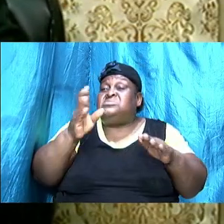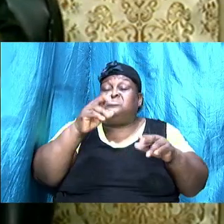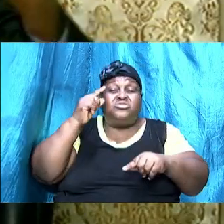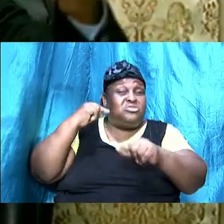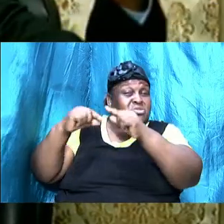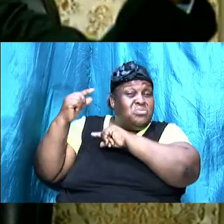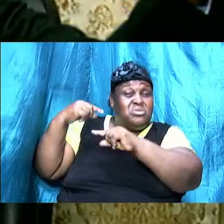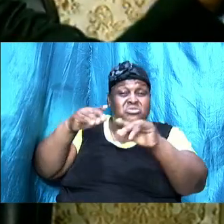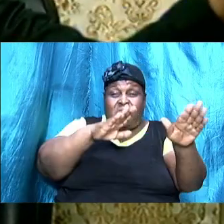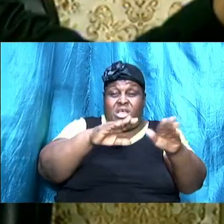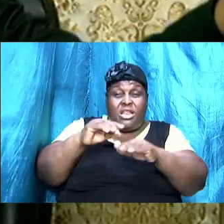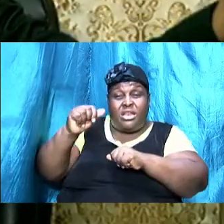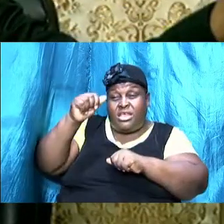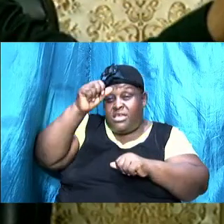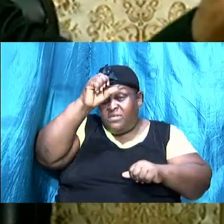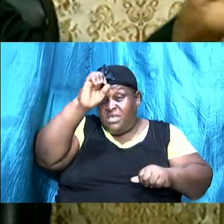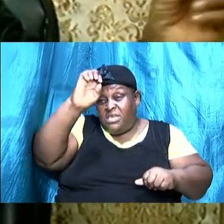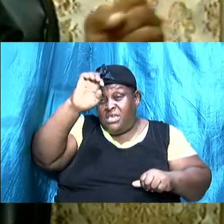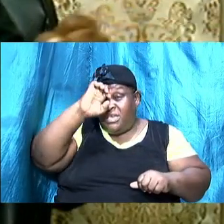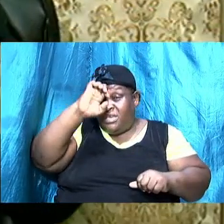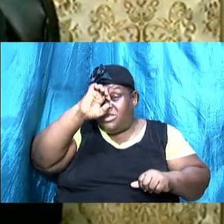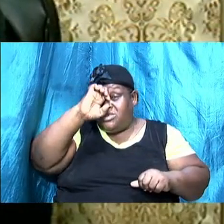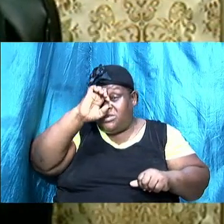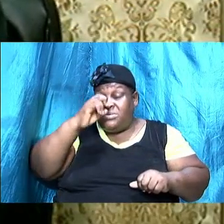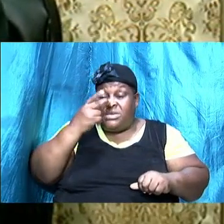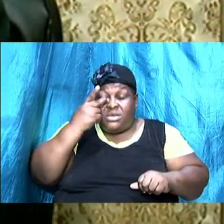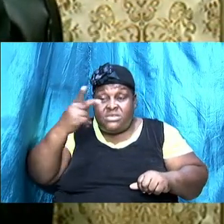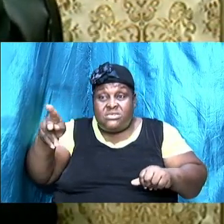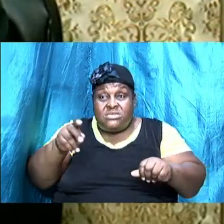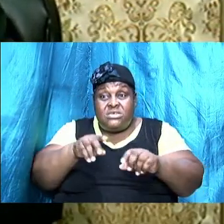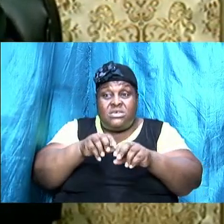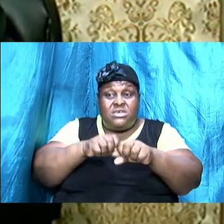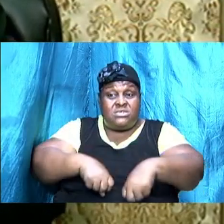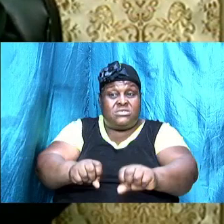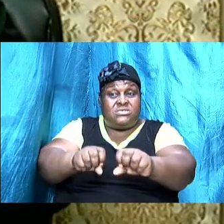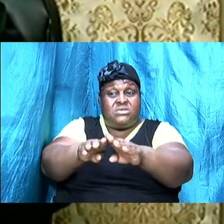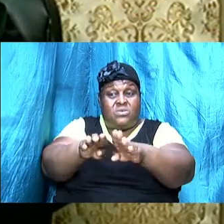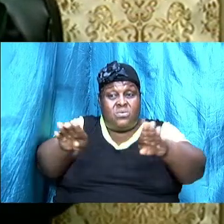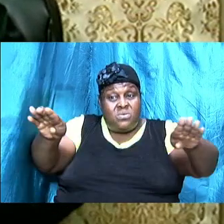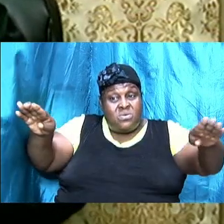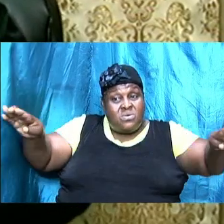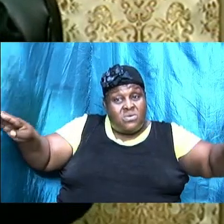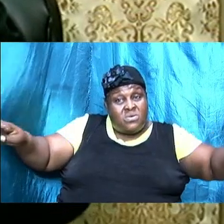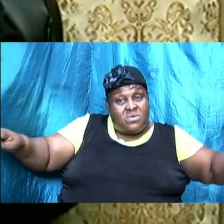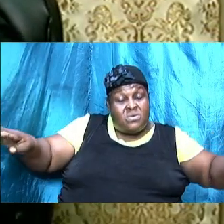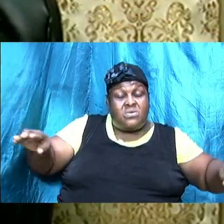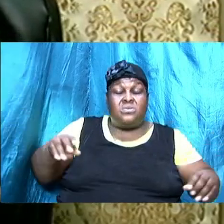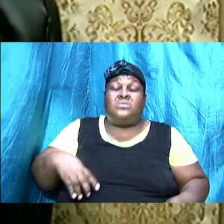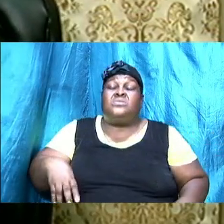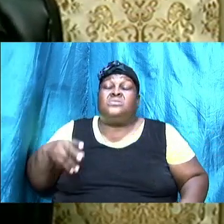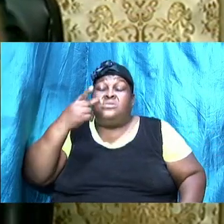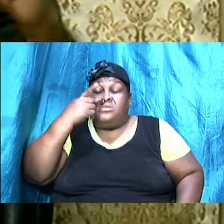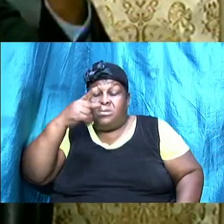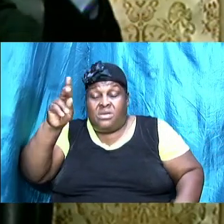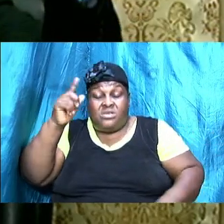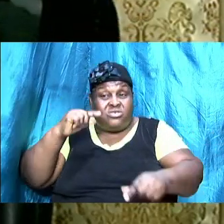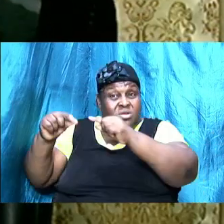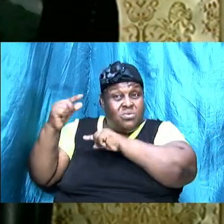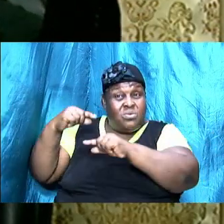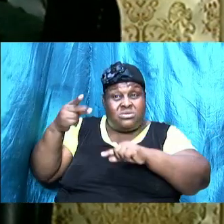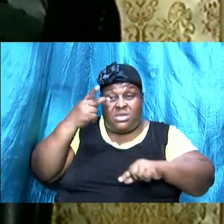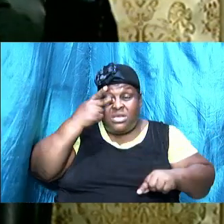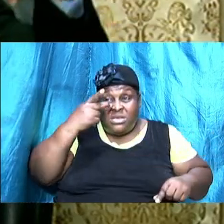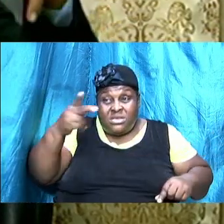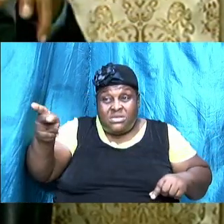they saw the sea opening up. There was a generation that when they left Egypt and was on their way to Canaan, they